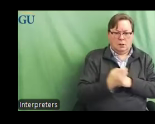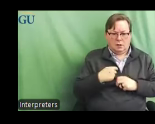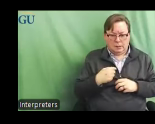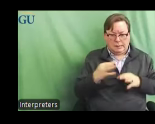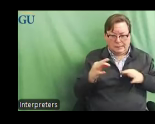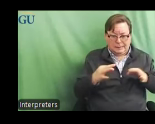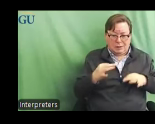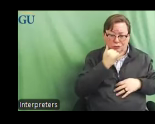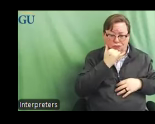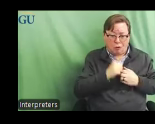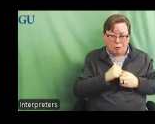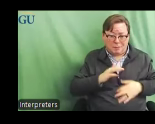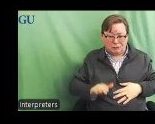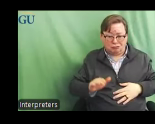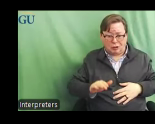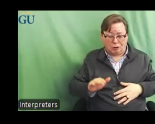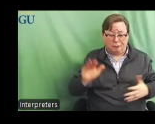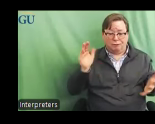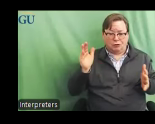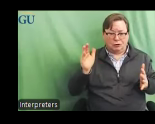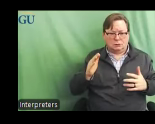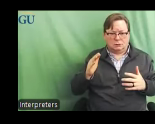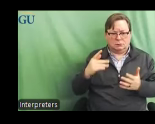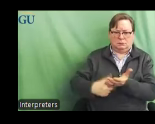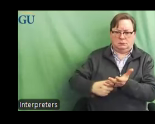child versus what your child is successful at.